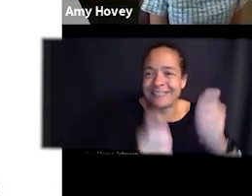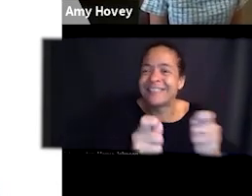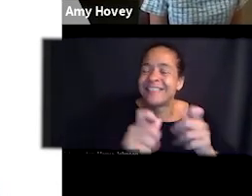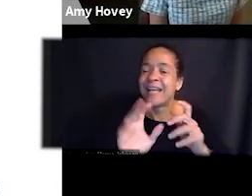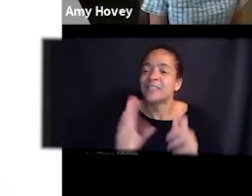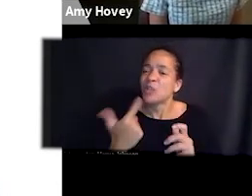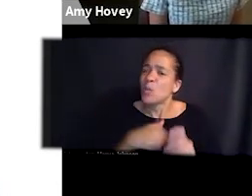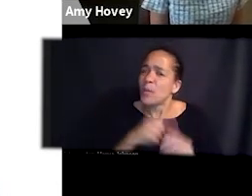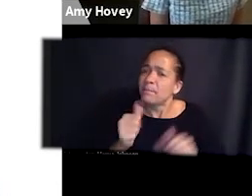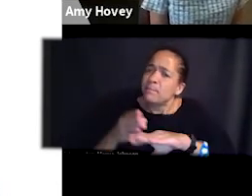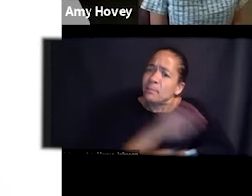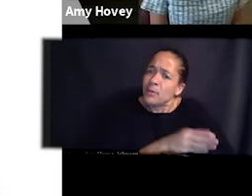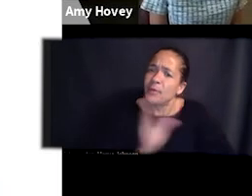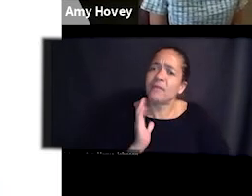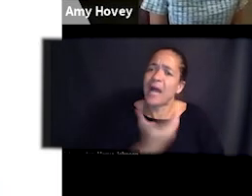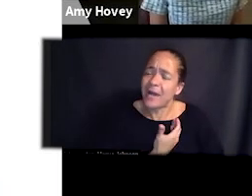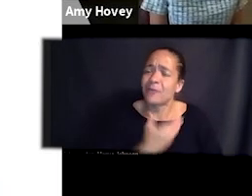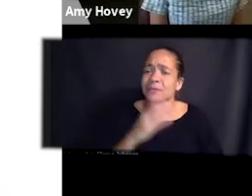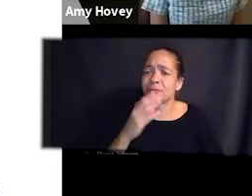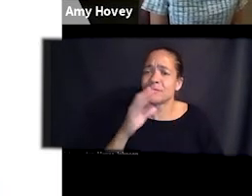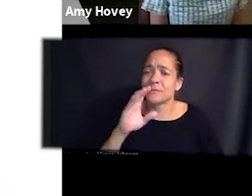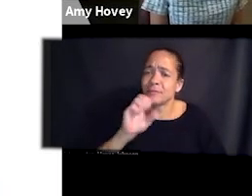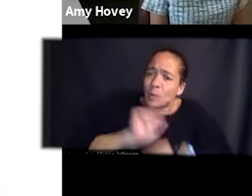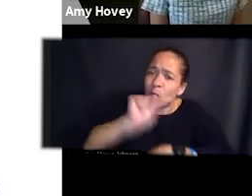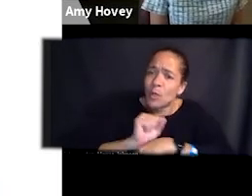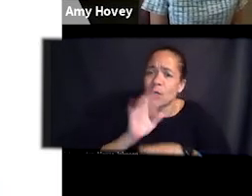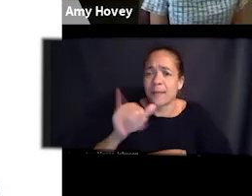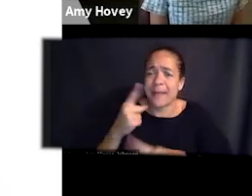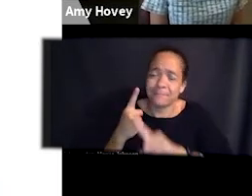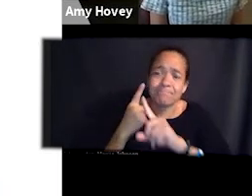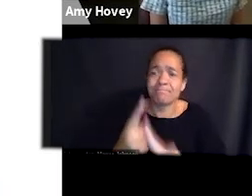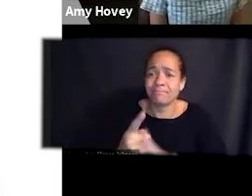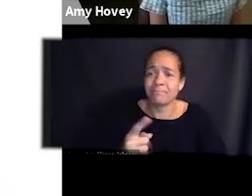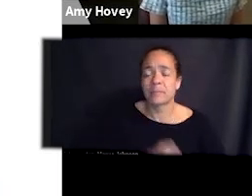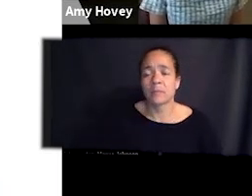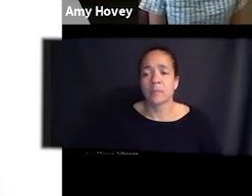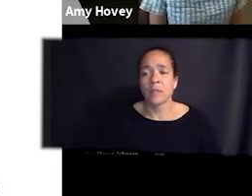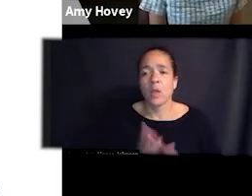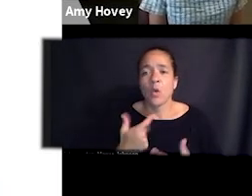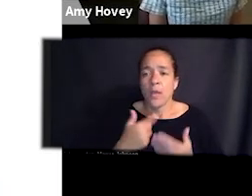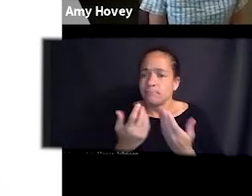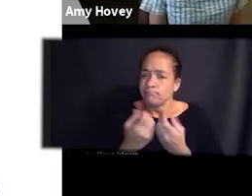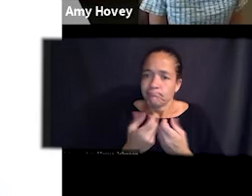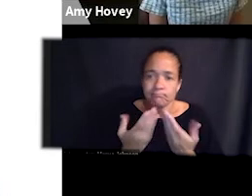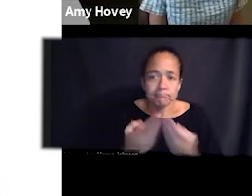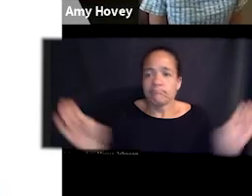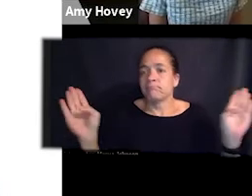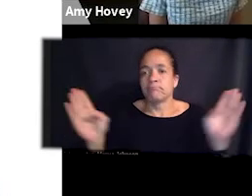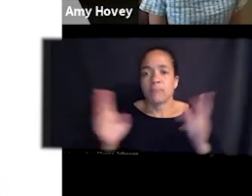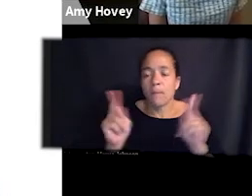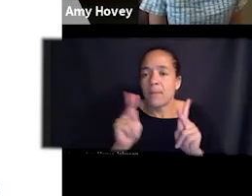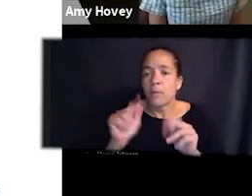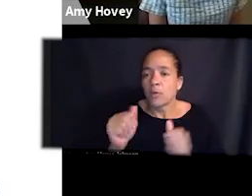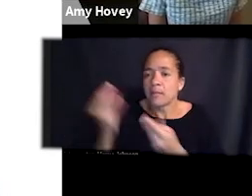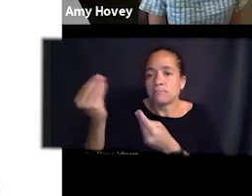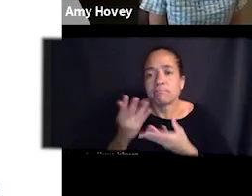job better. So we just really tried to make ourselves available so people could speak to us in any way that they felt most